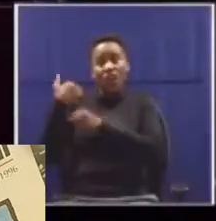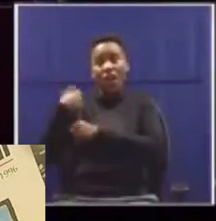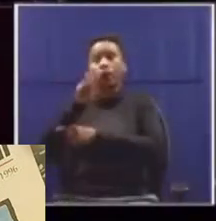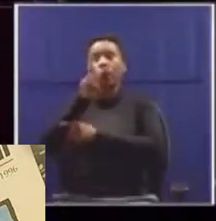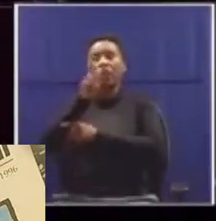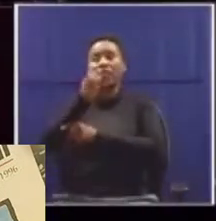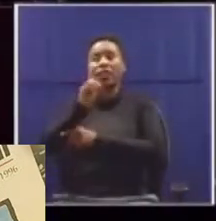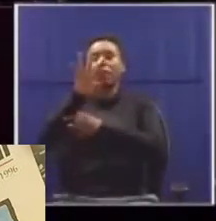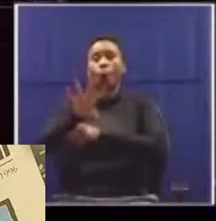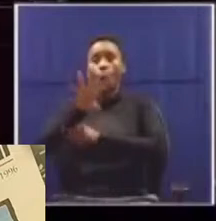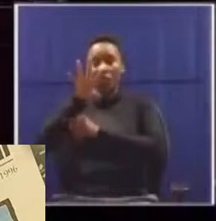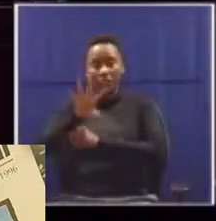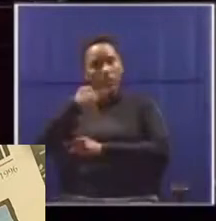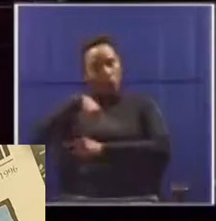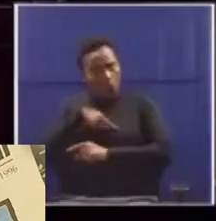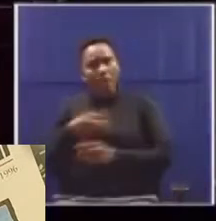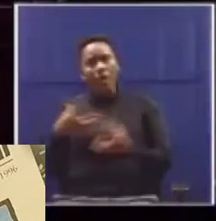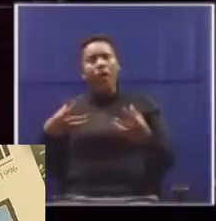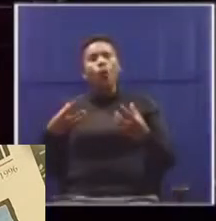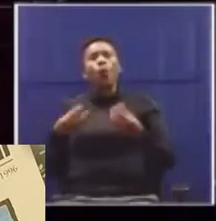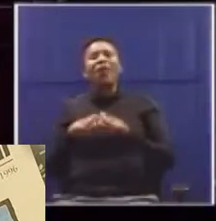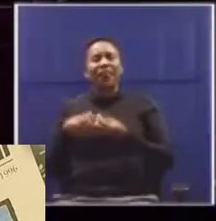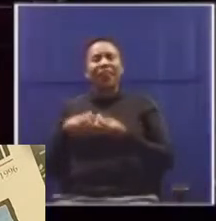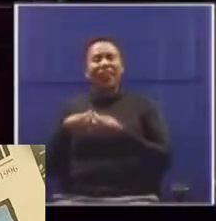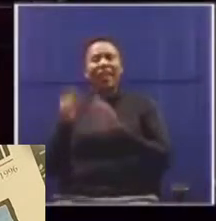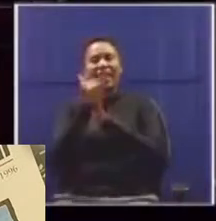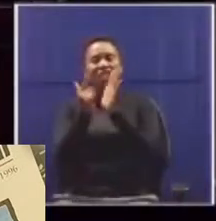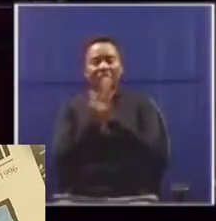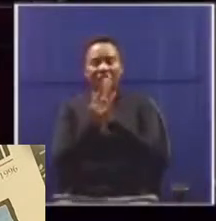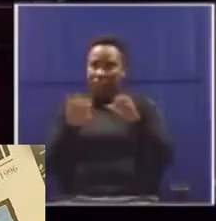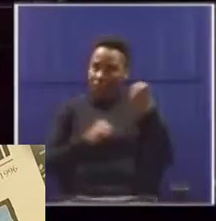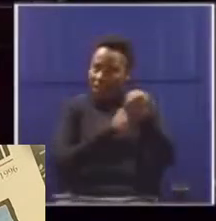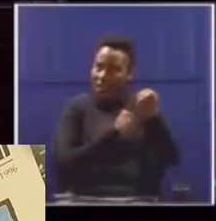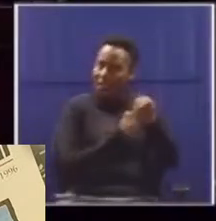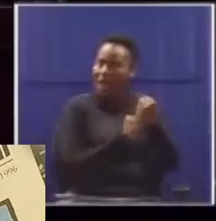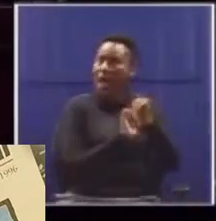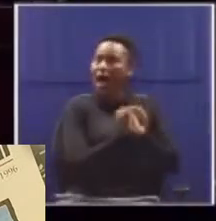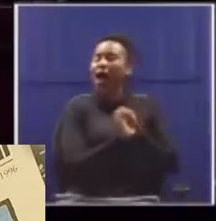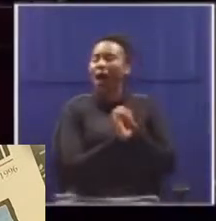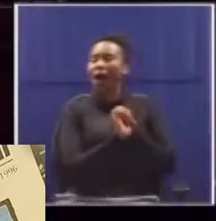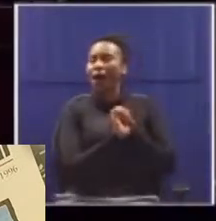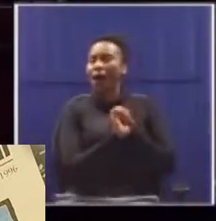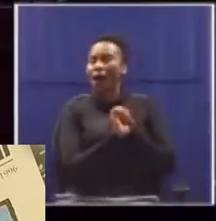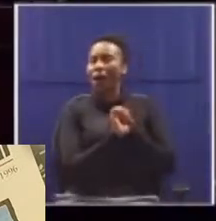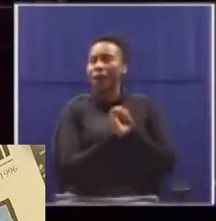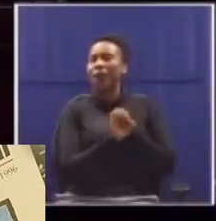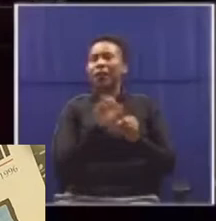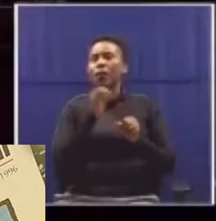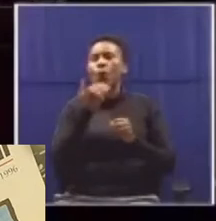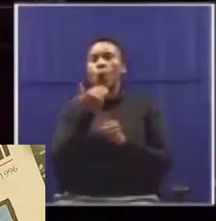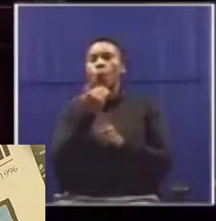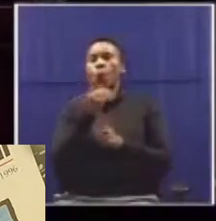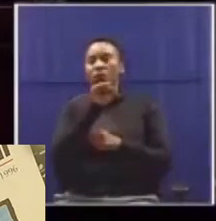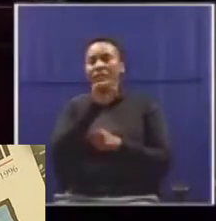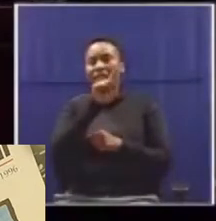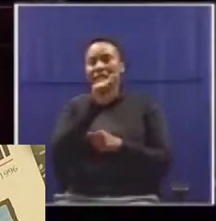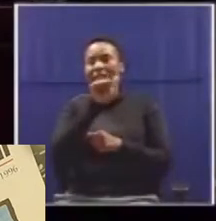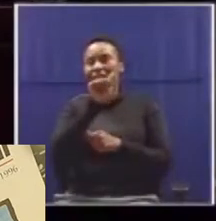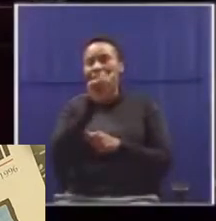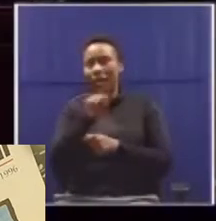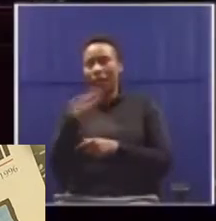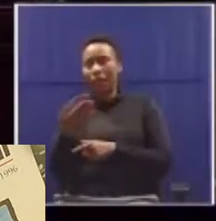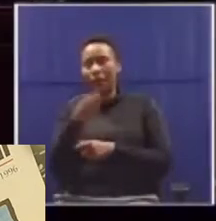would together with his Legislative Assistant Stan Bennett make